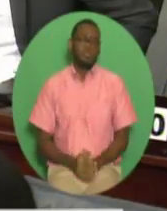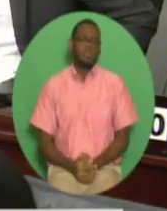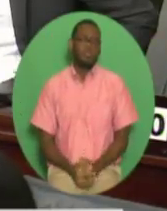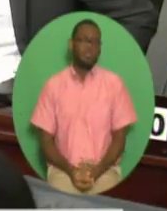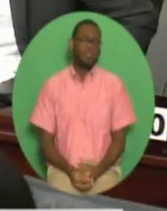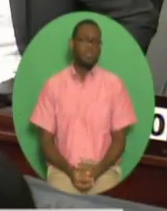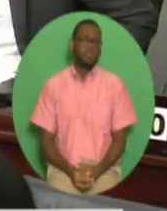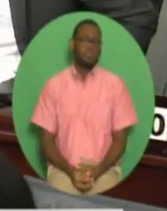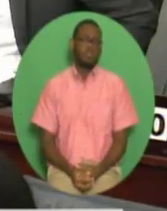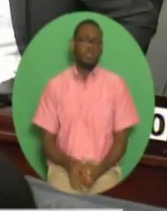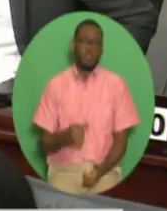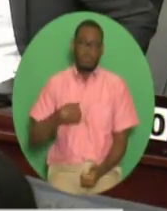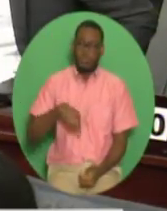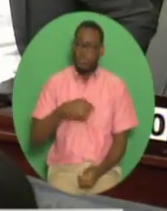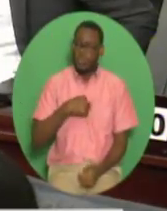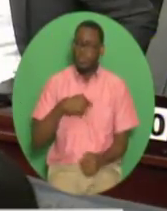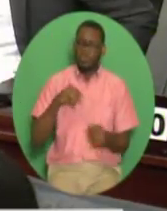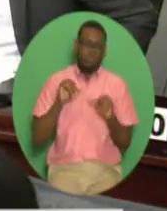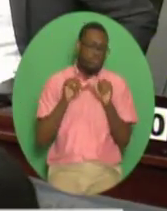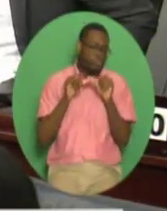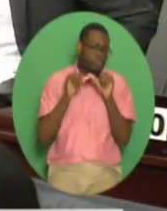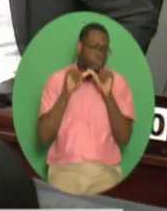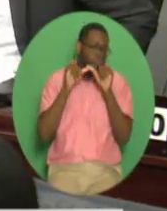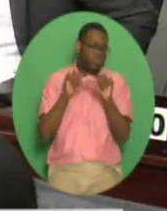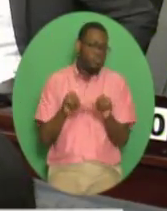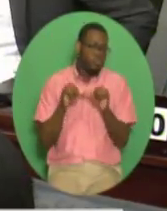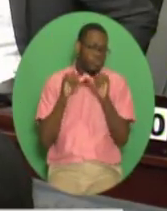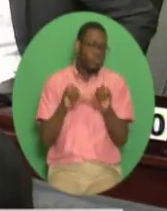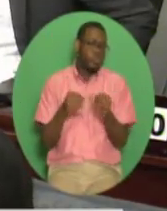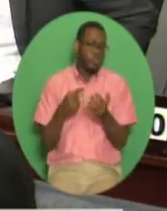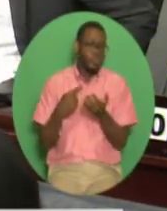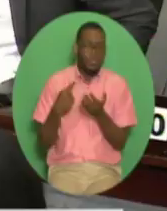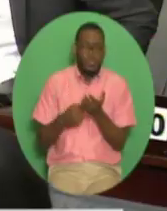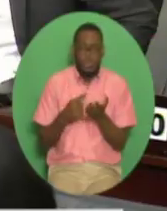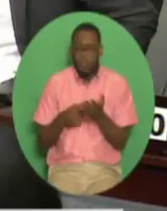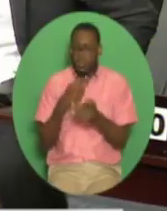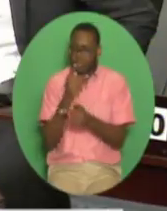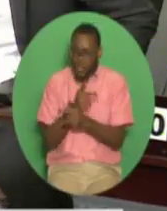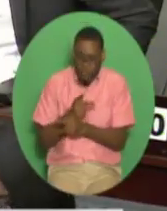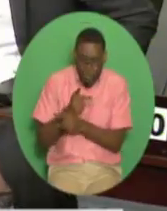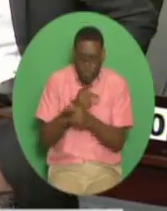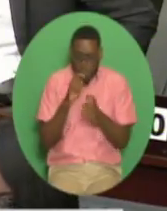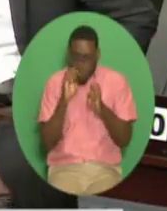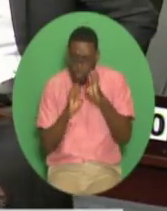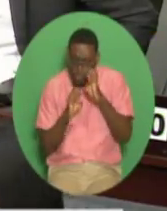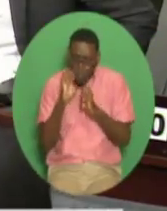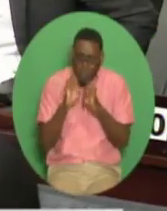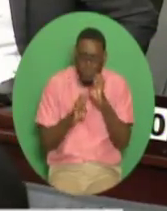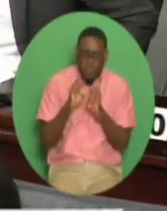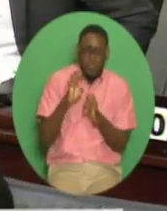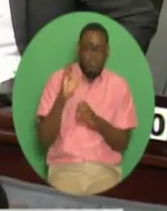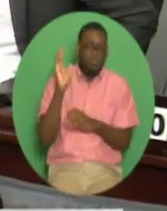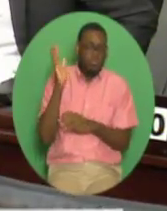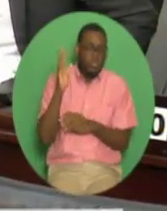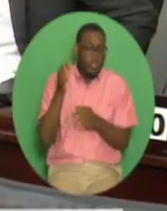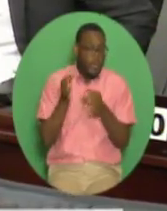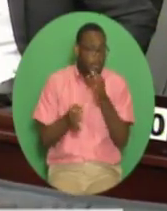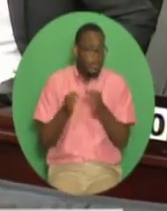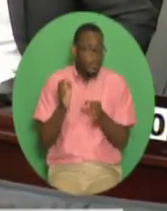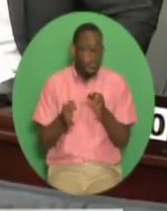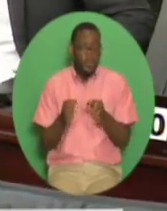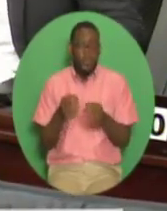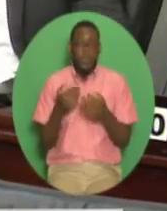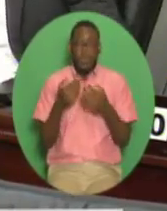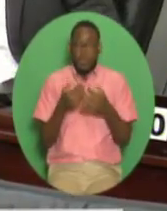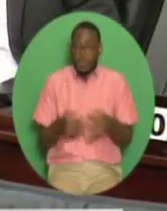We will continue to monitor and evaluate this system, and if it is necessary for